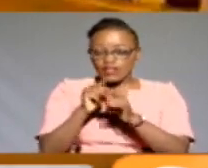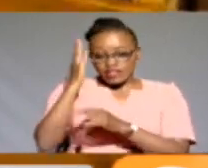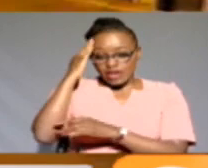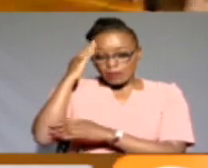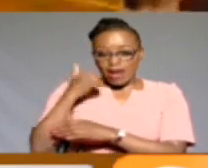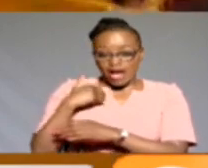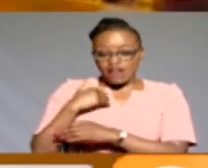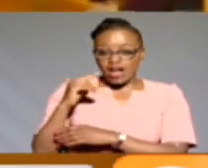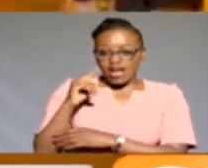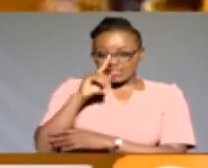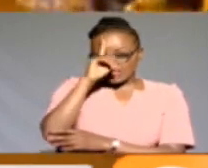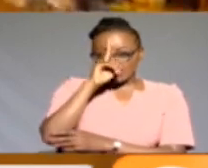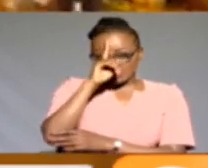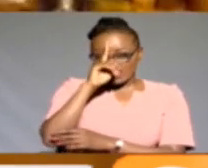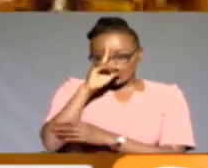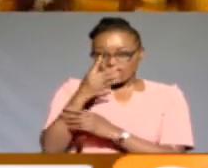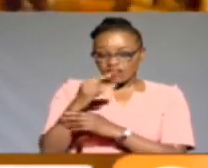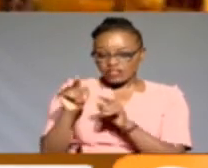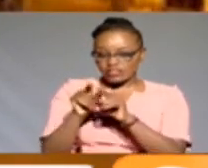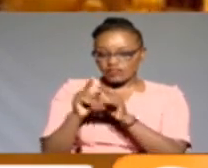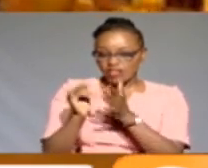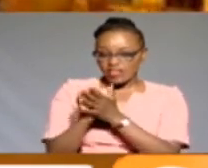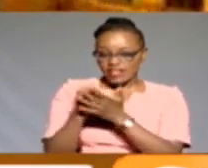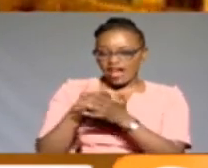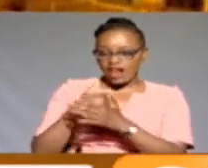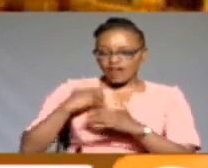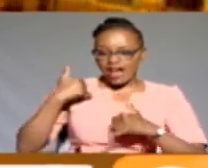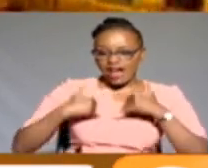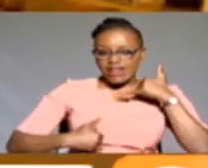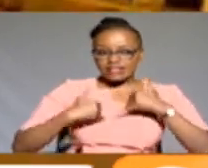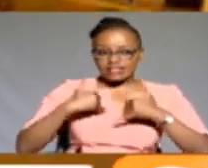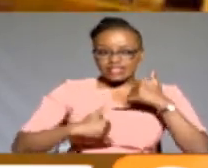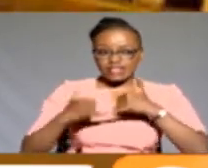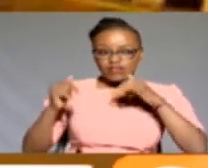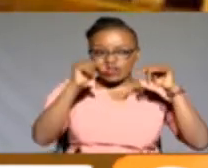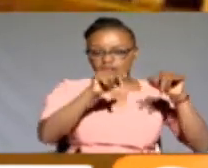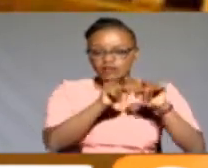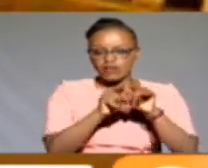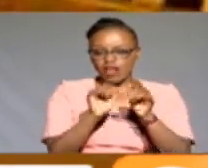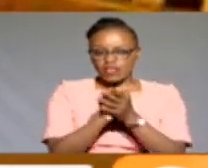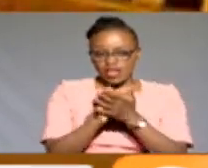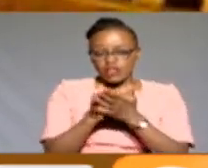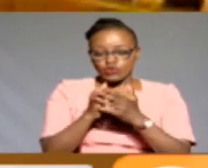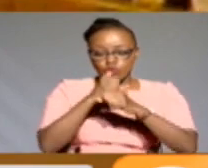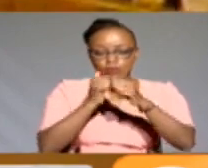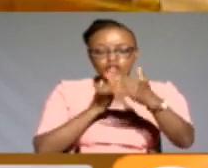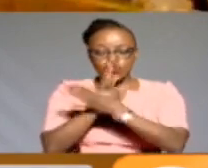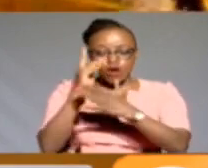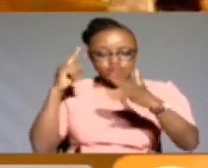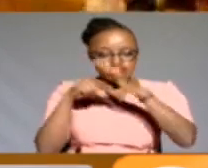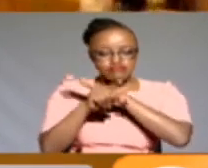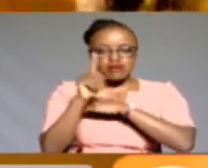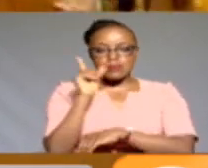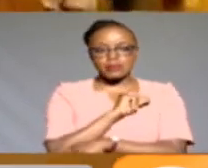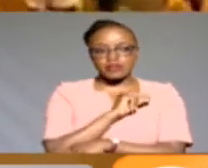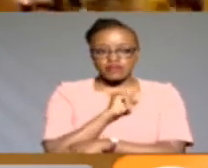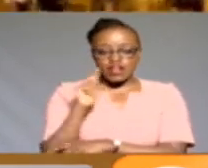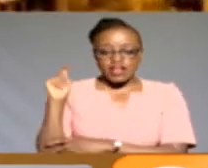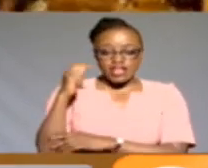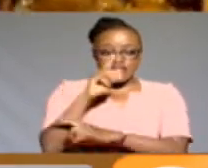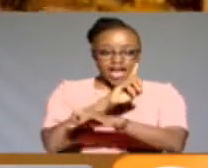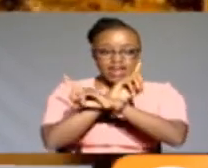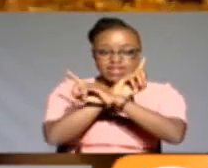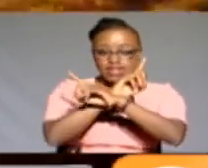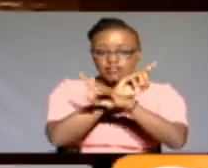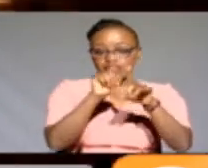facing a very potent attack force. The Algerians will be coming out guns blazing to ensure that they can be able to penetrate the resolute Kenyan defense